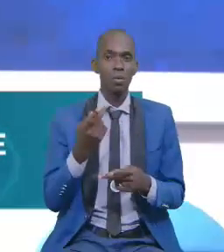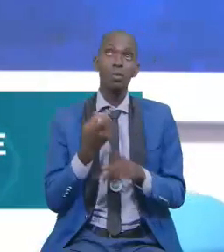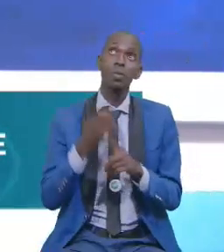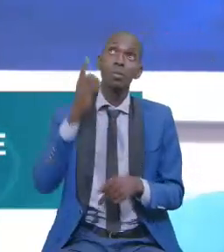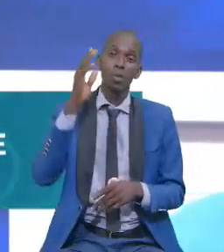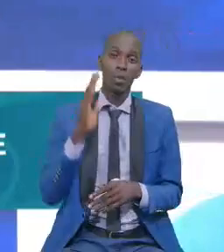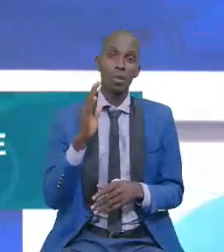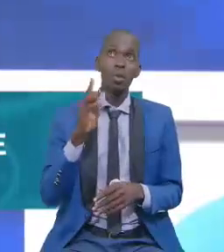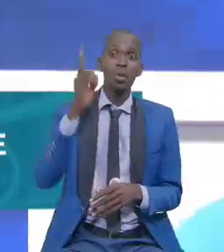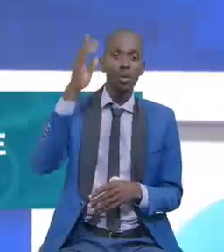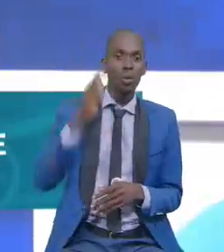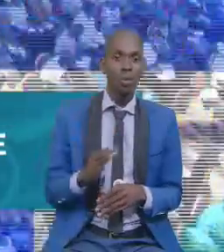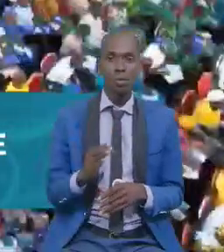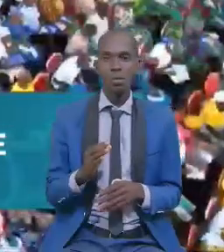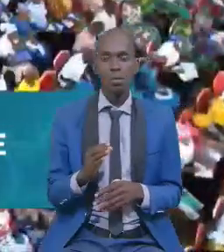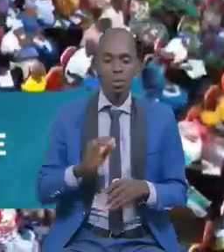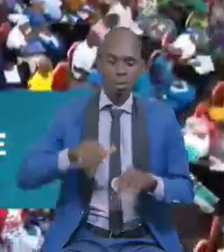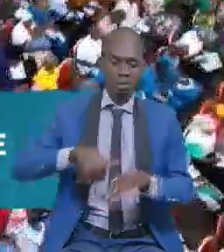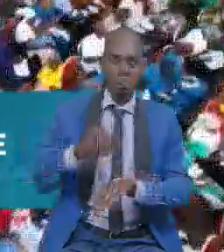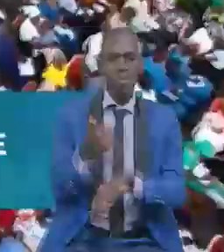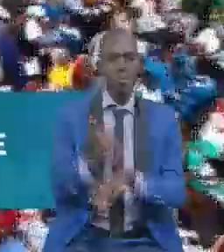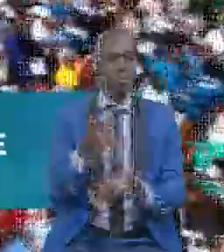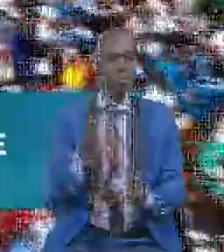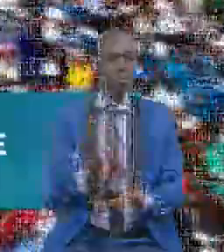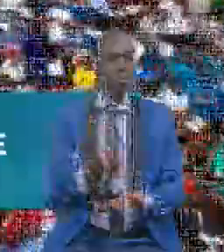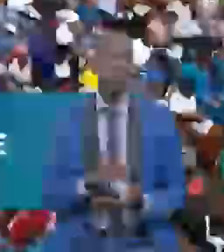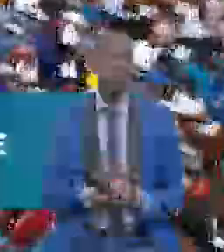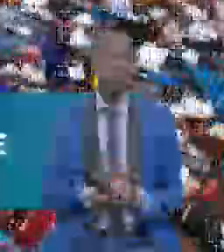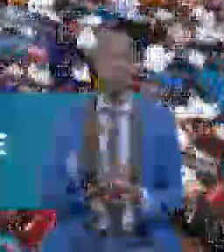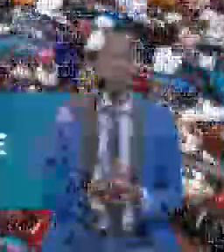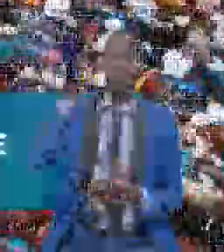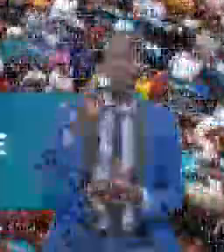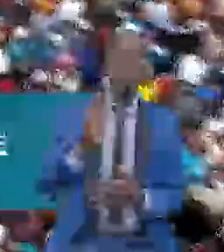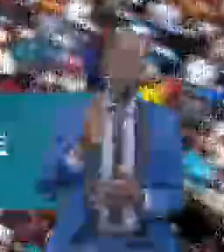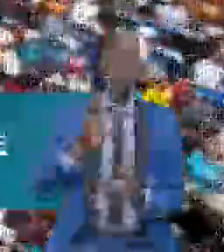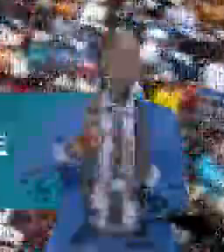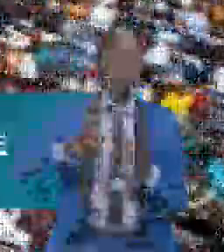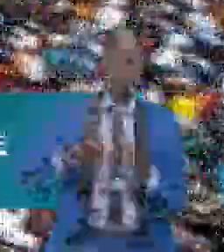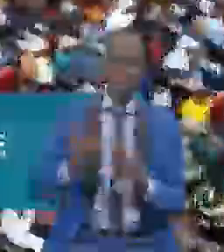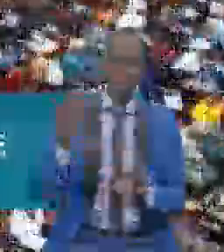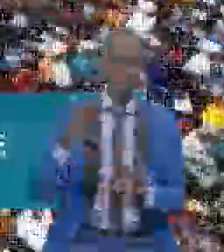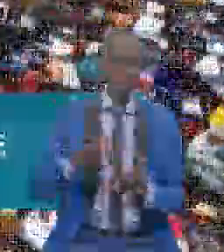God ordained it. God began it.